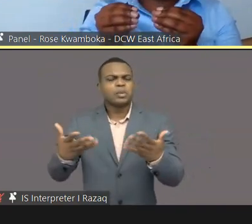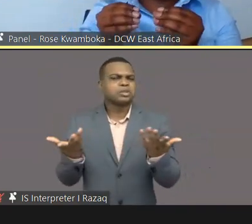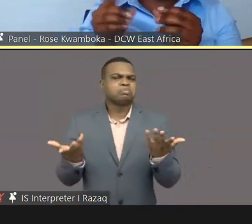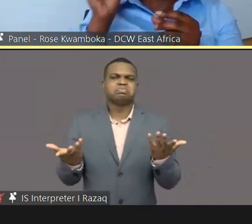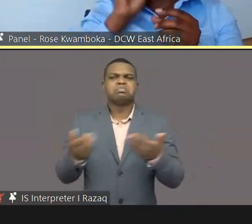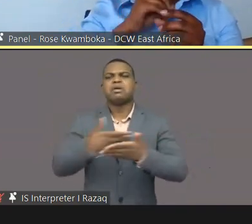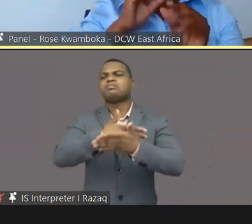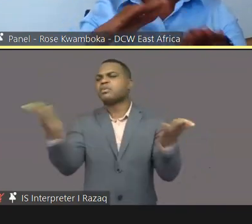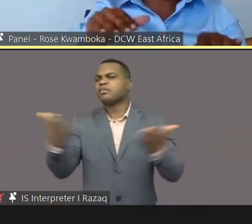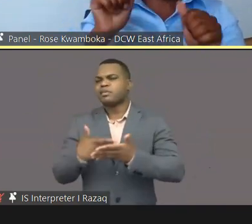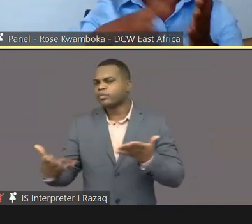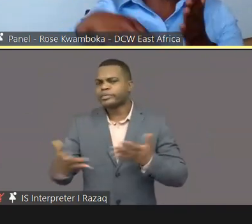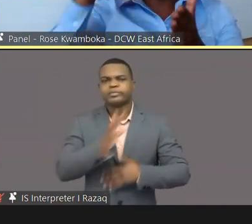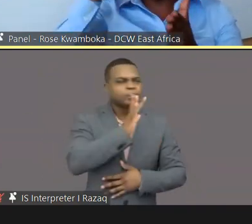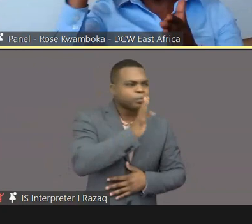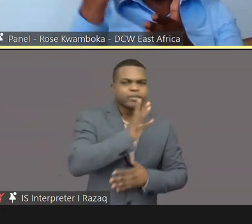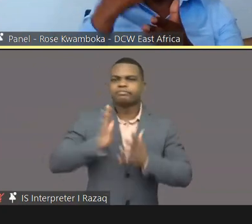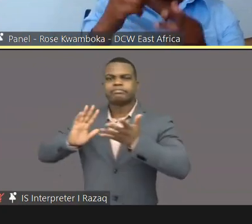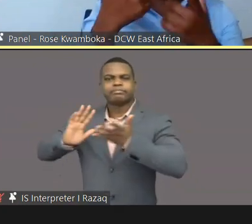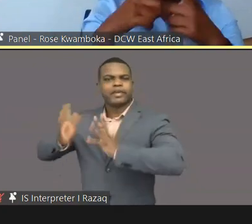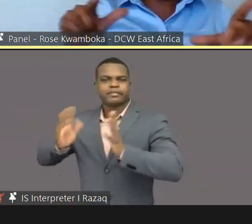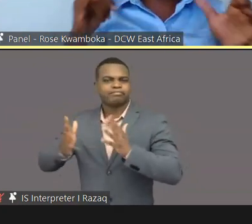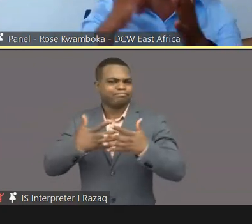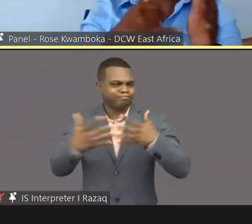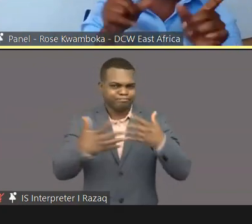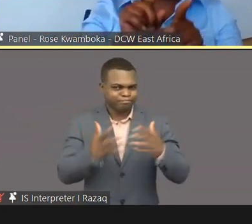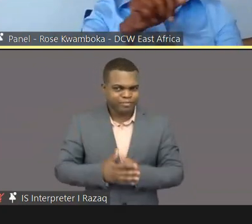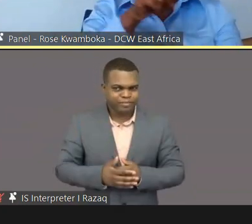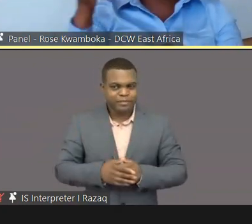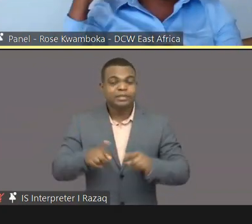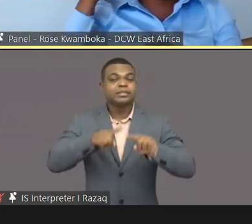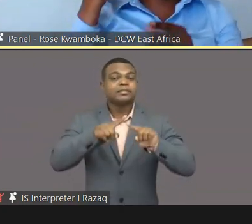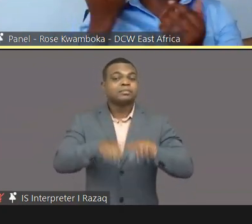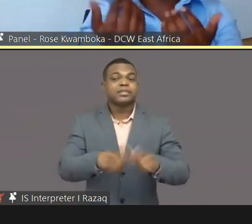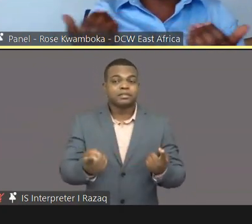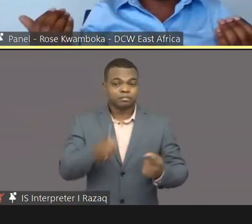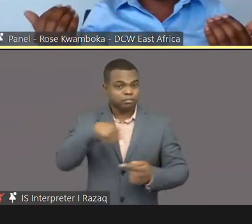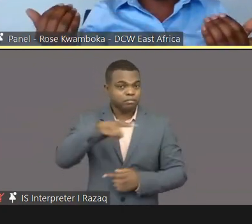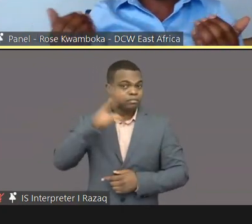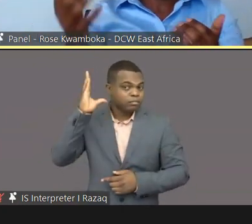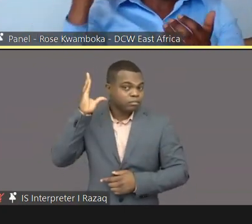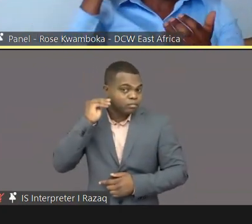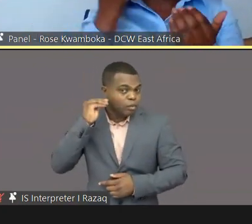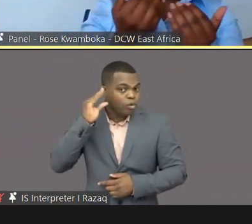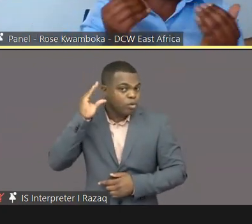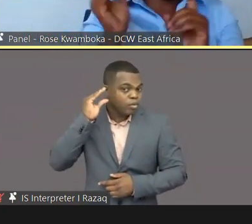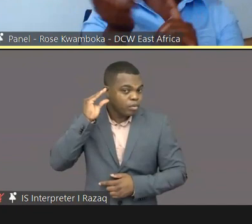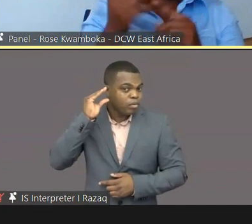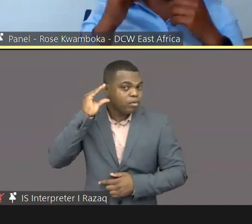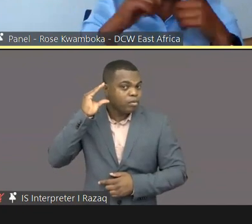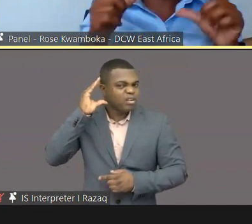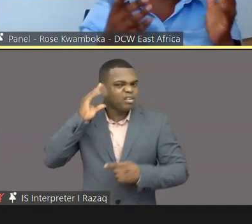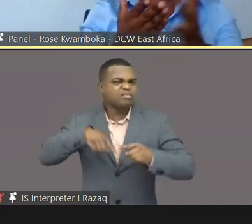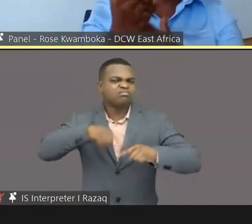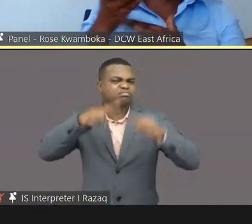learning disability. Deaf children can learn any language just like any other hearing children. The